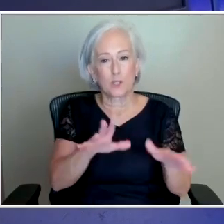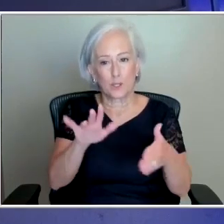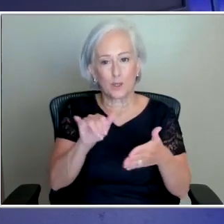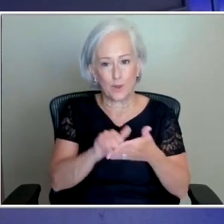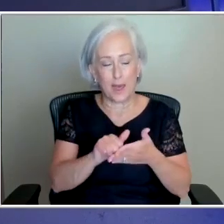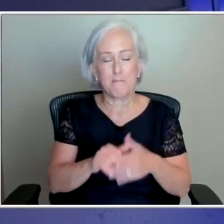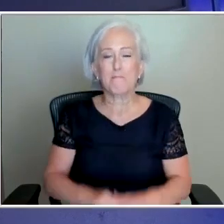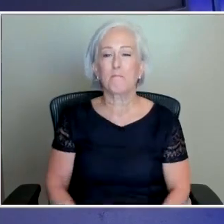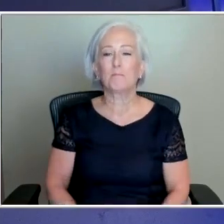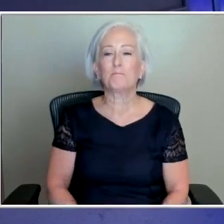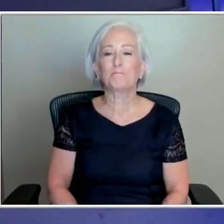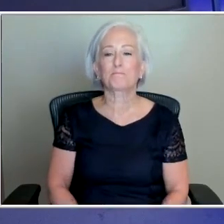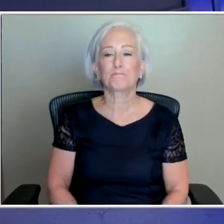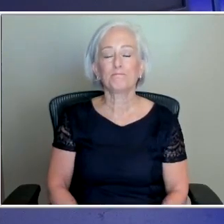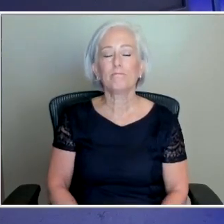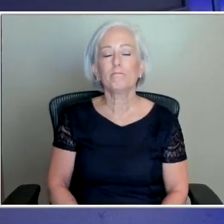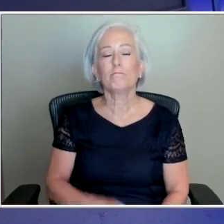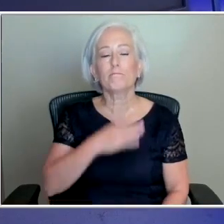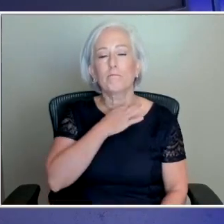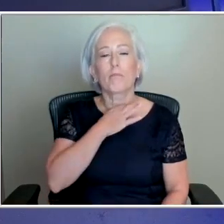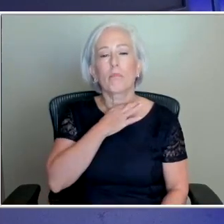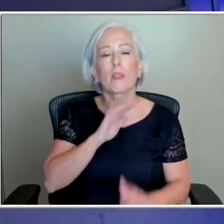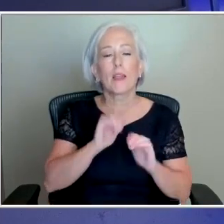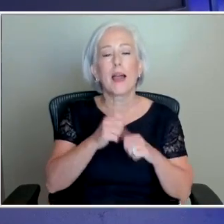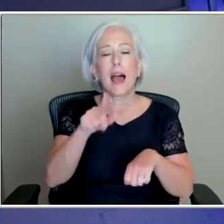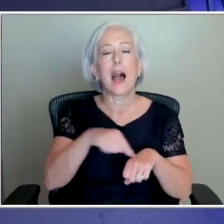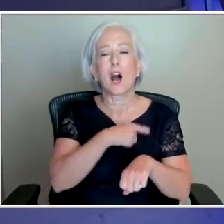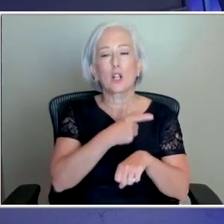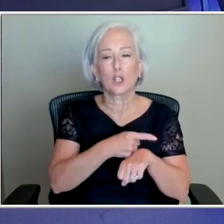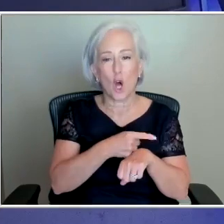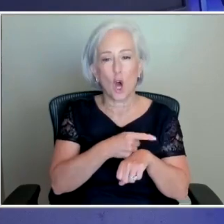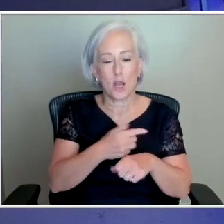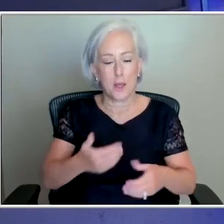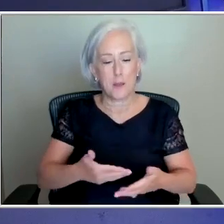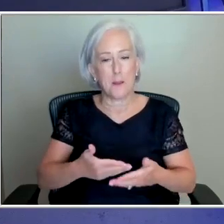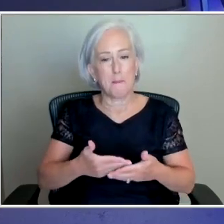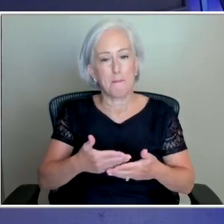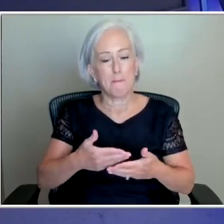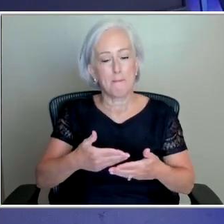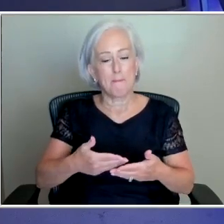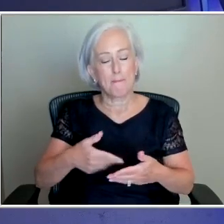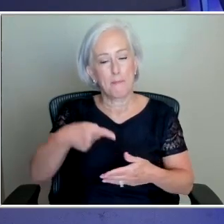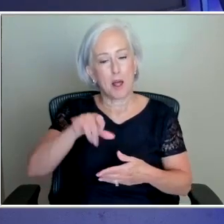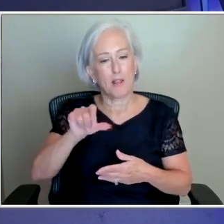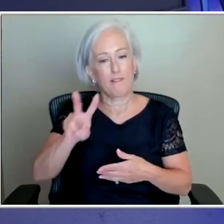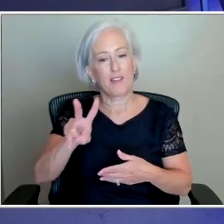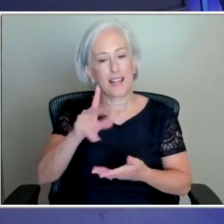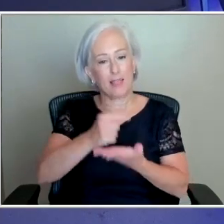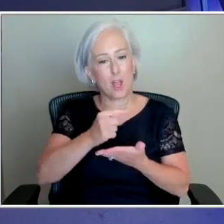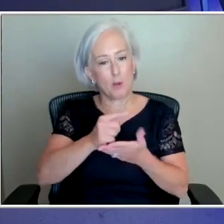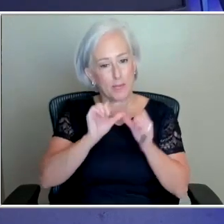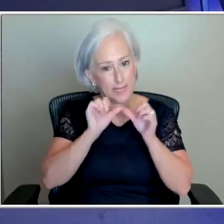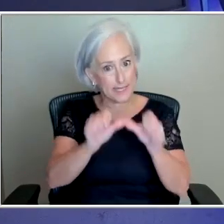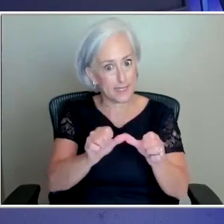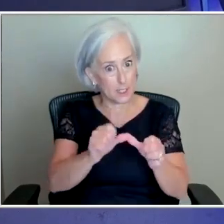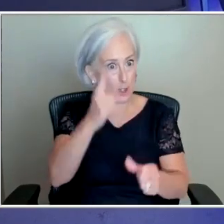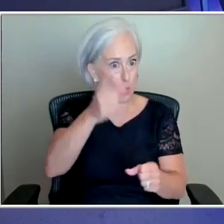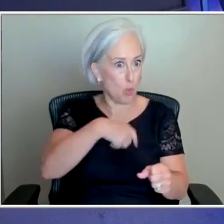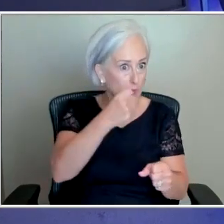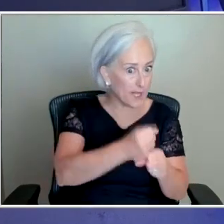course. So Carrie says, how long does pelvic therapy last? Is this a year commitment? Is